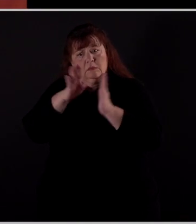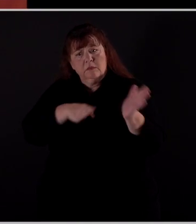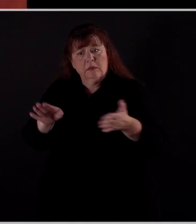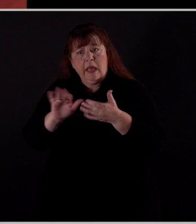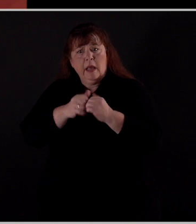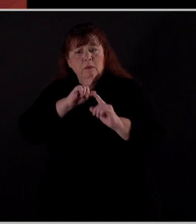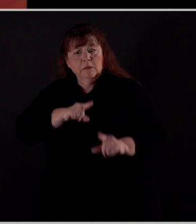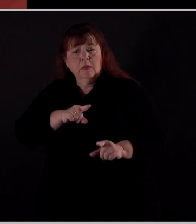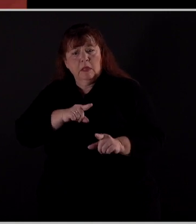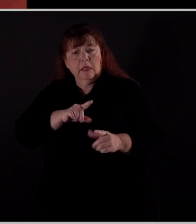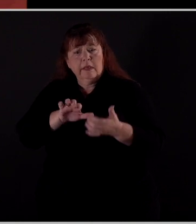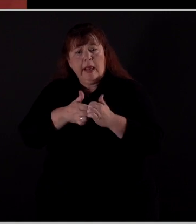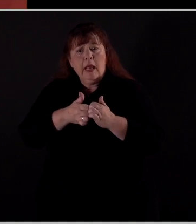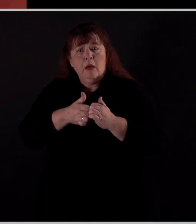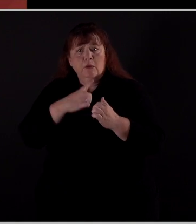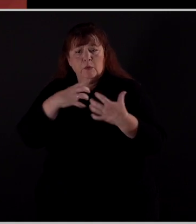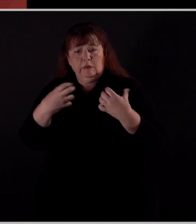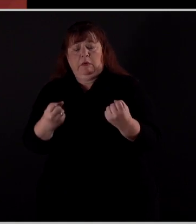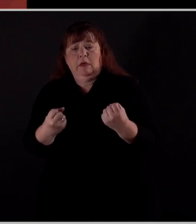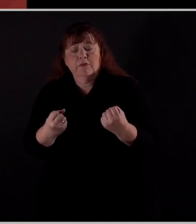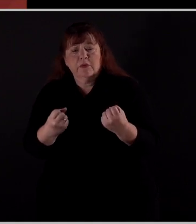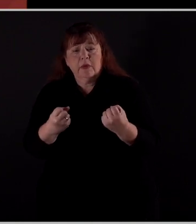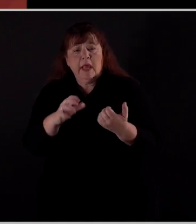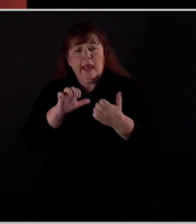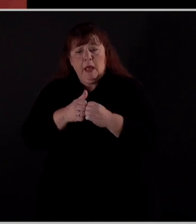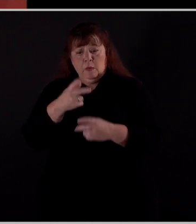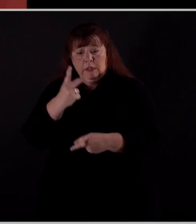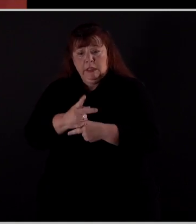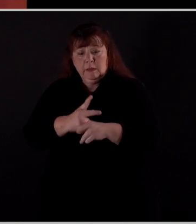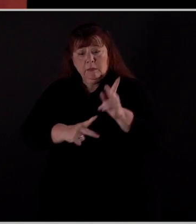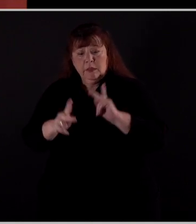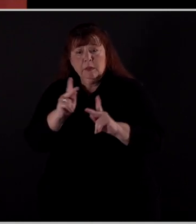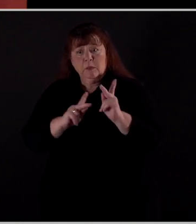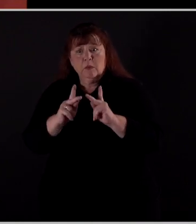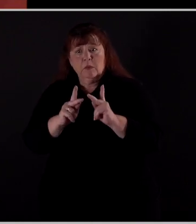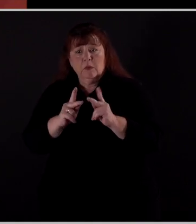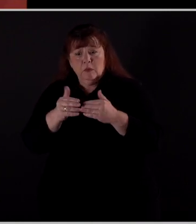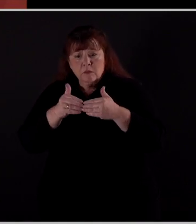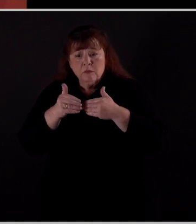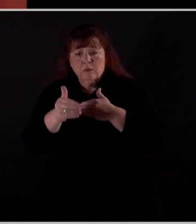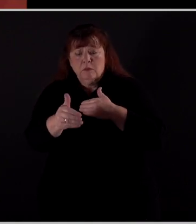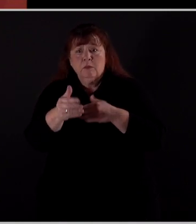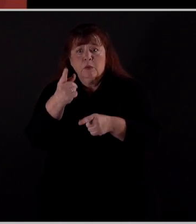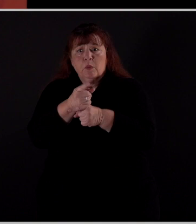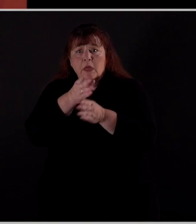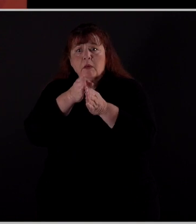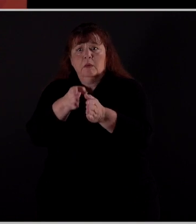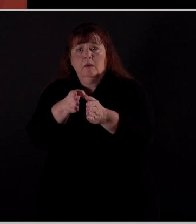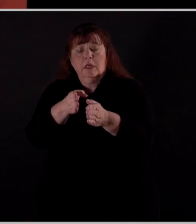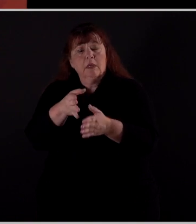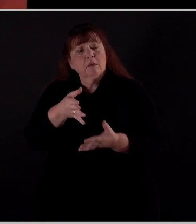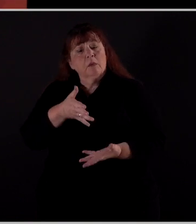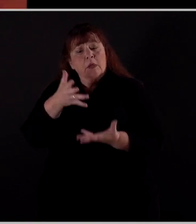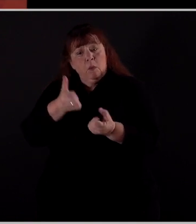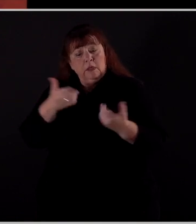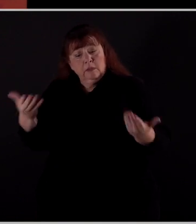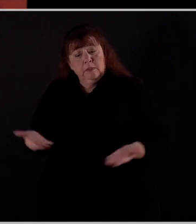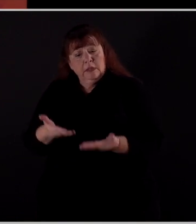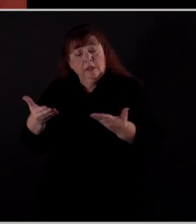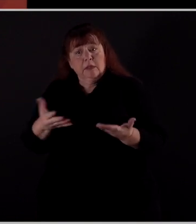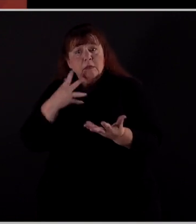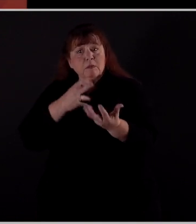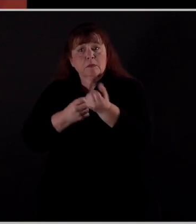How do we respond? How do we recover? How do we keep people moving in the right direction? We want to be here